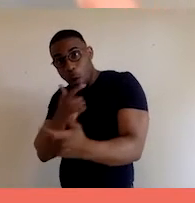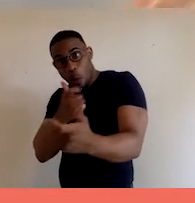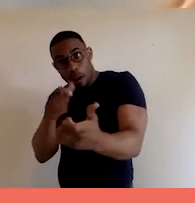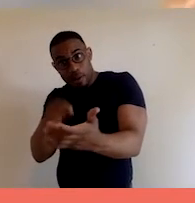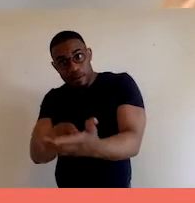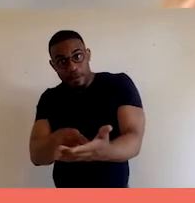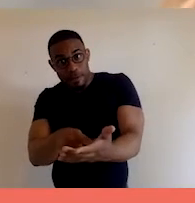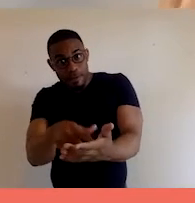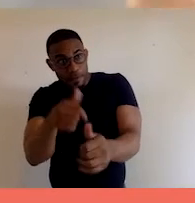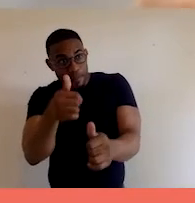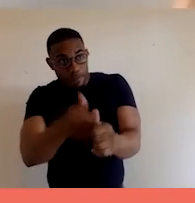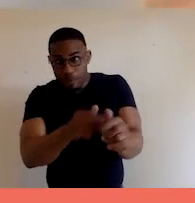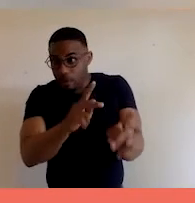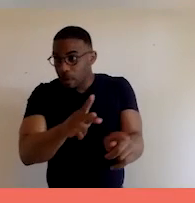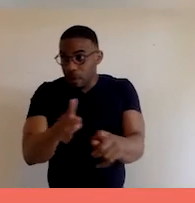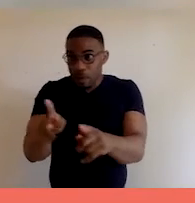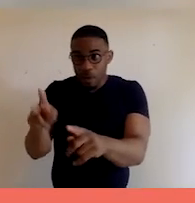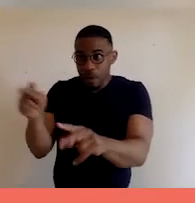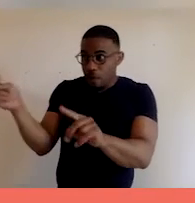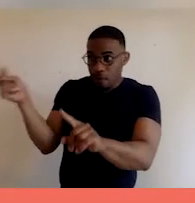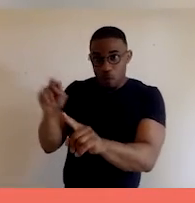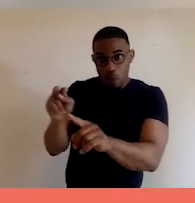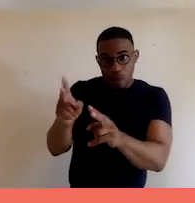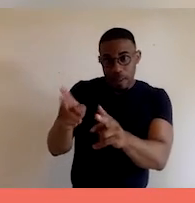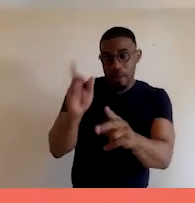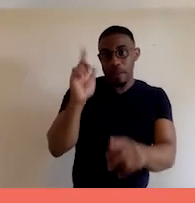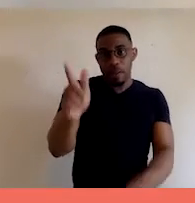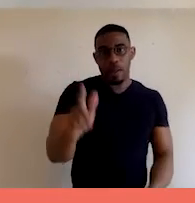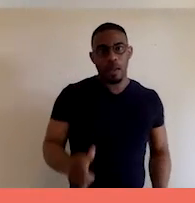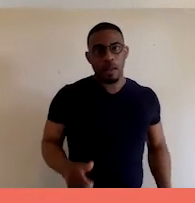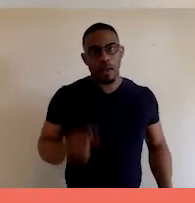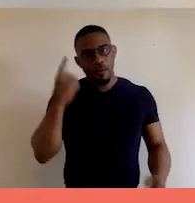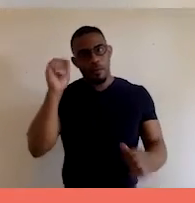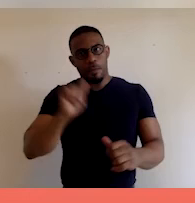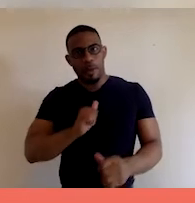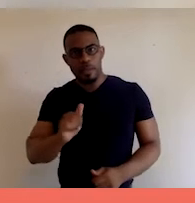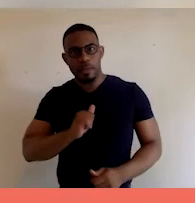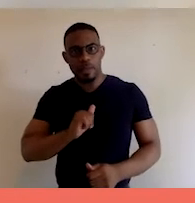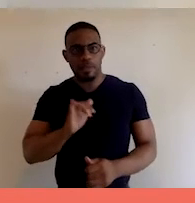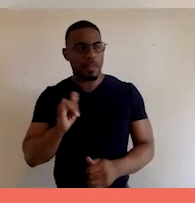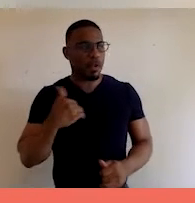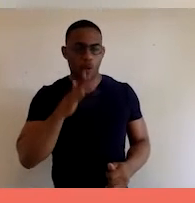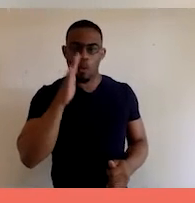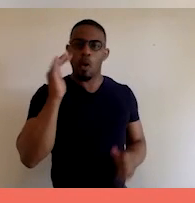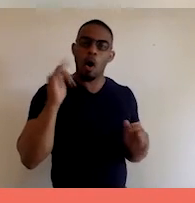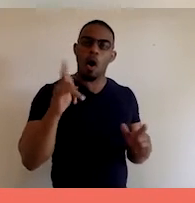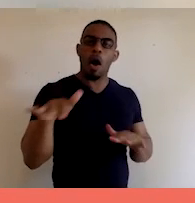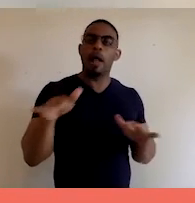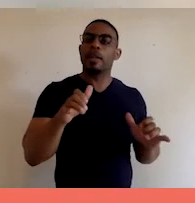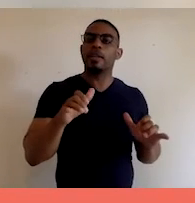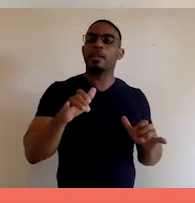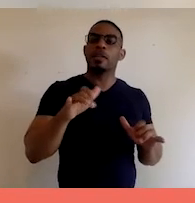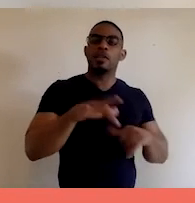this, every single person viewing these clips later on, and for myself, that we will all leave this